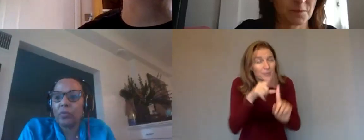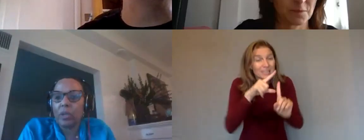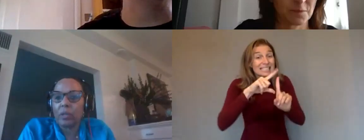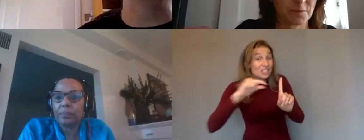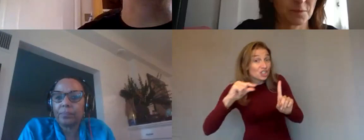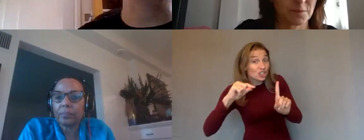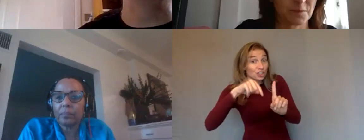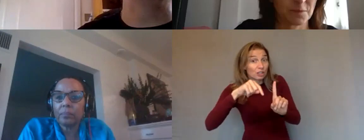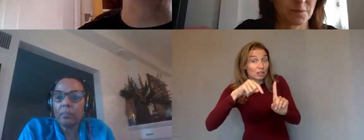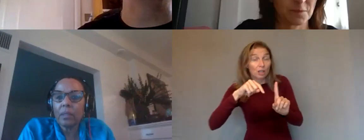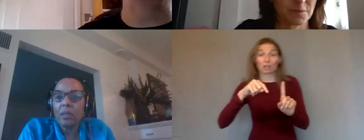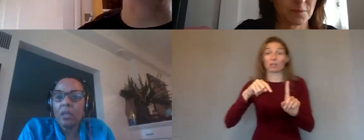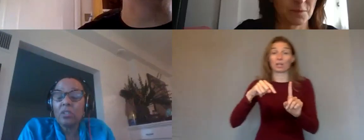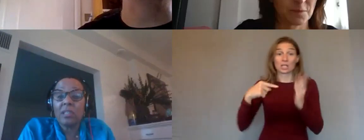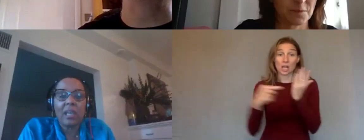the future of work.